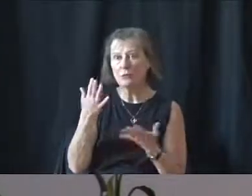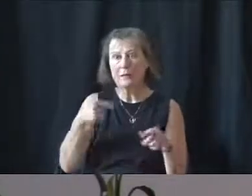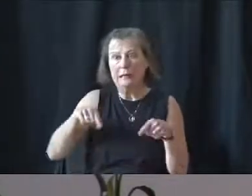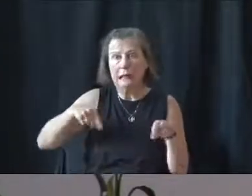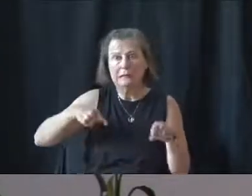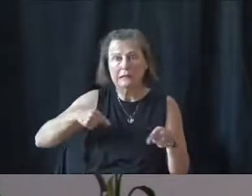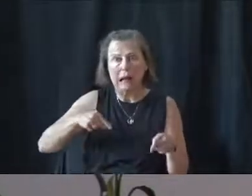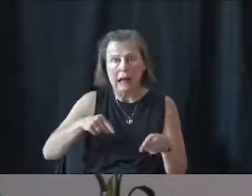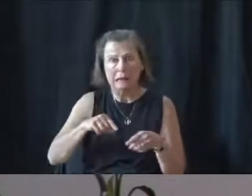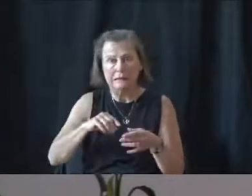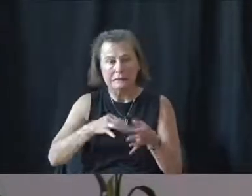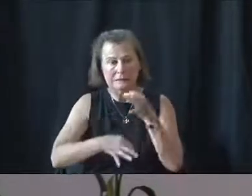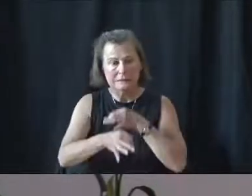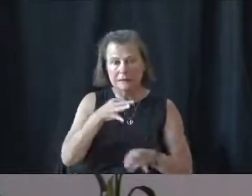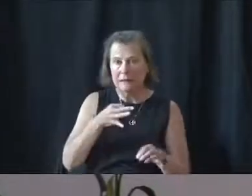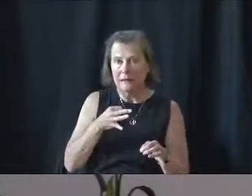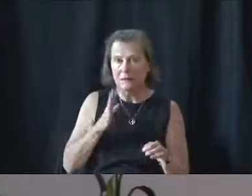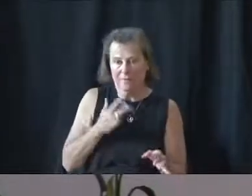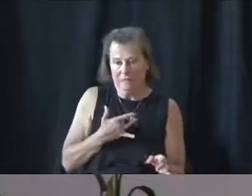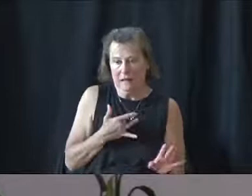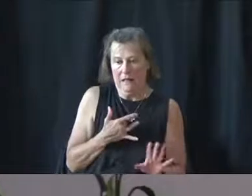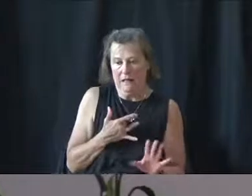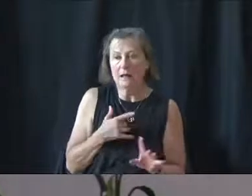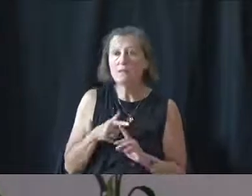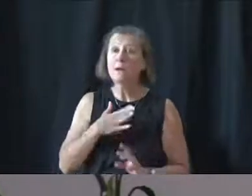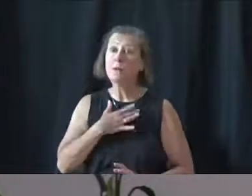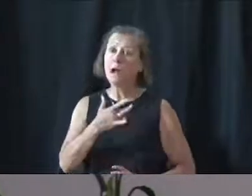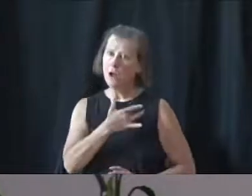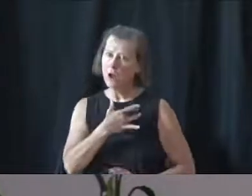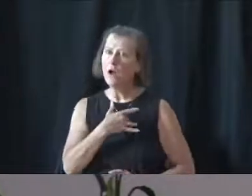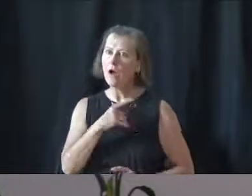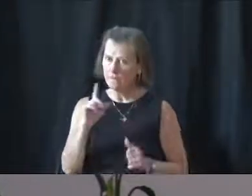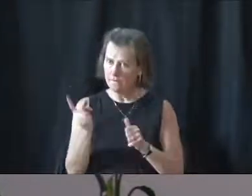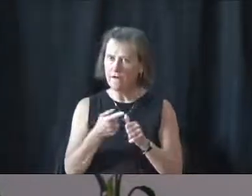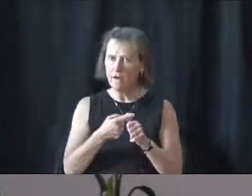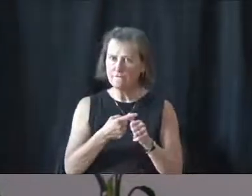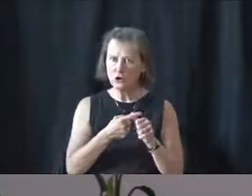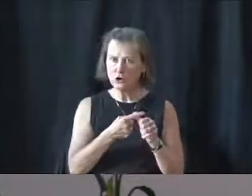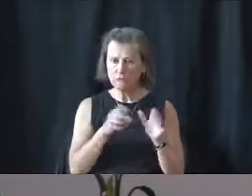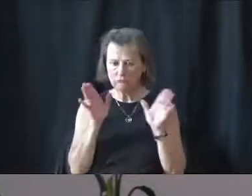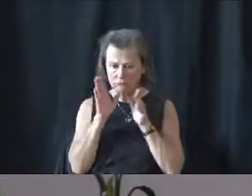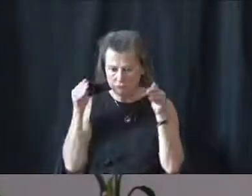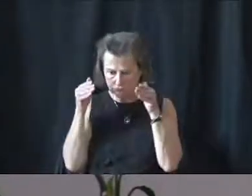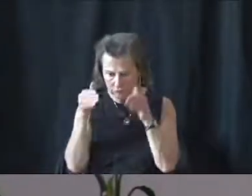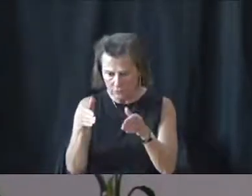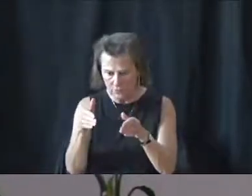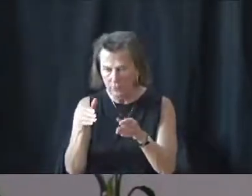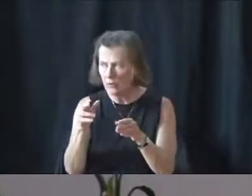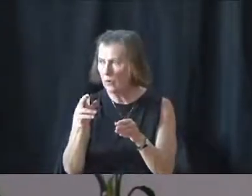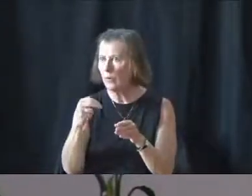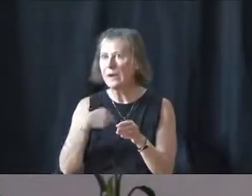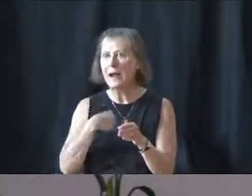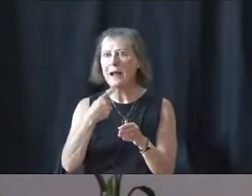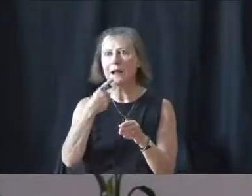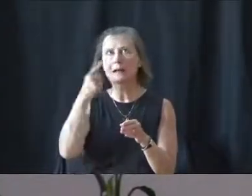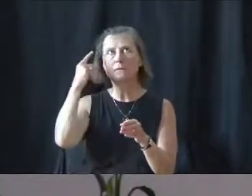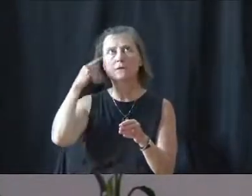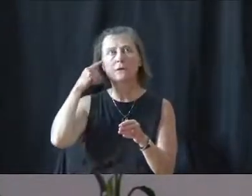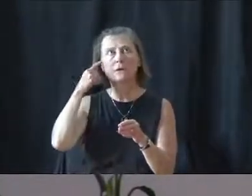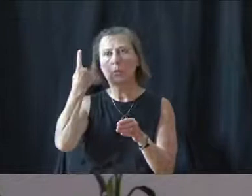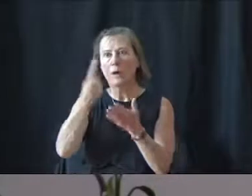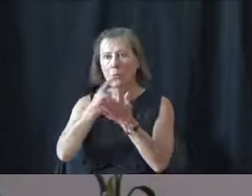intrude. But what my heart first turned to when I imagined having just a week to live